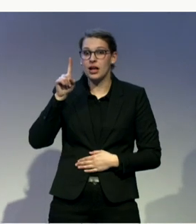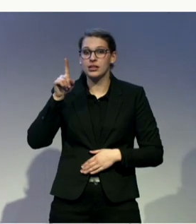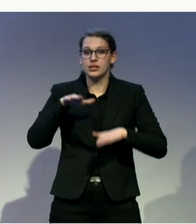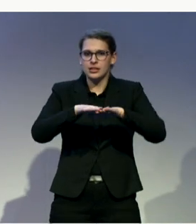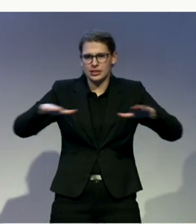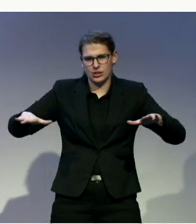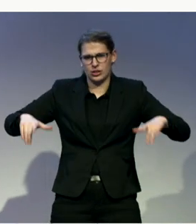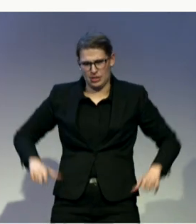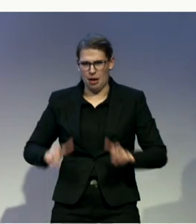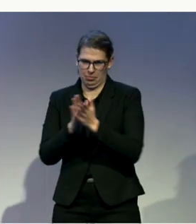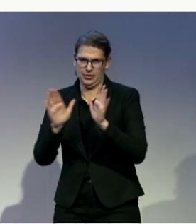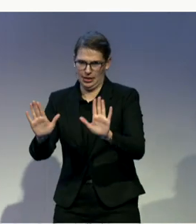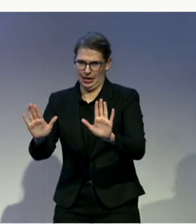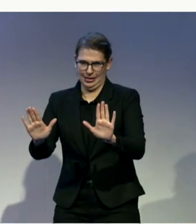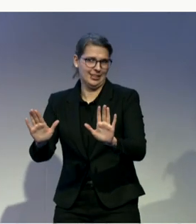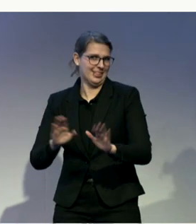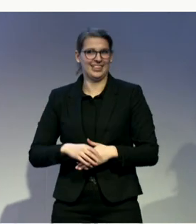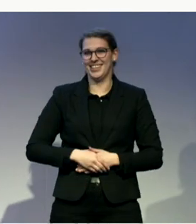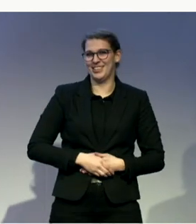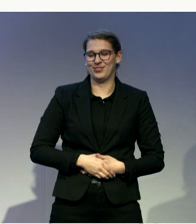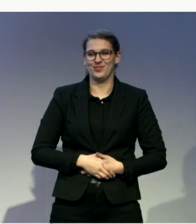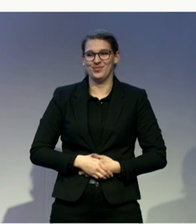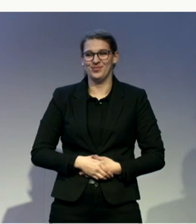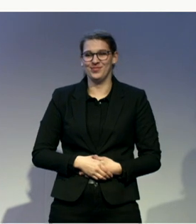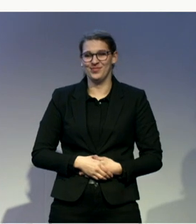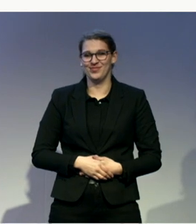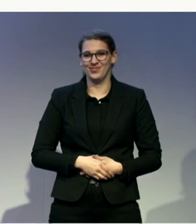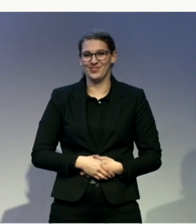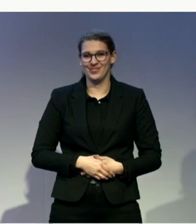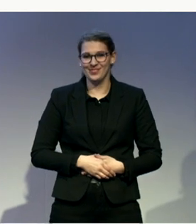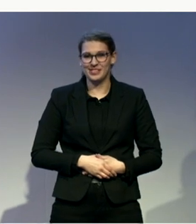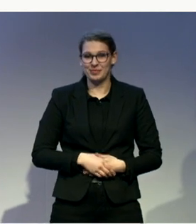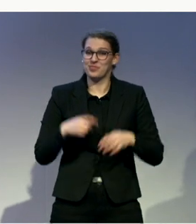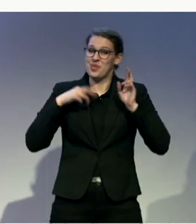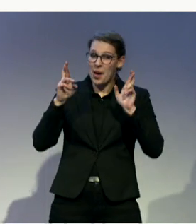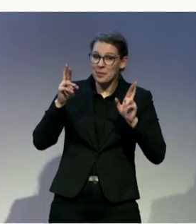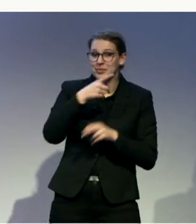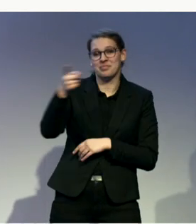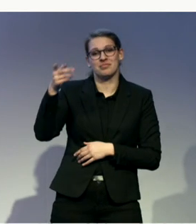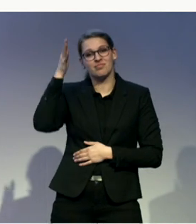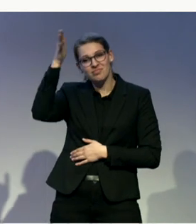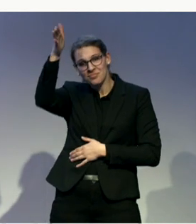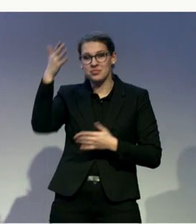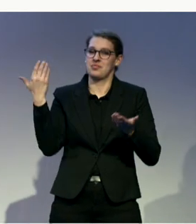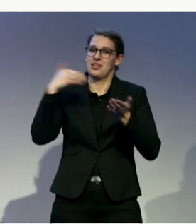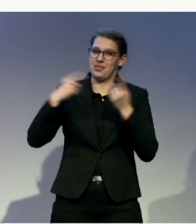then good luck to see you all for the award ceremony. Thank you once more. A big applause to all our